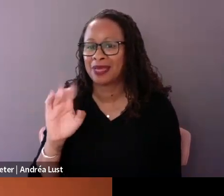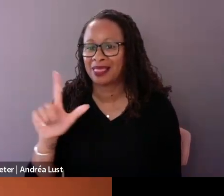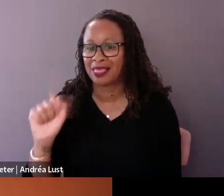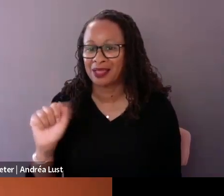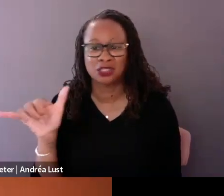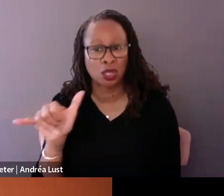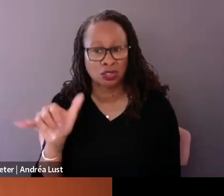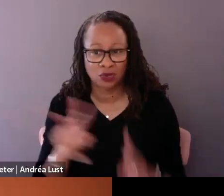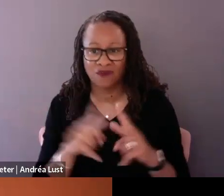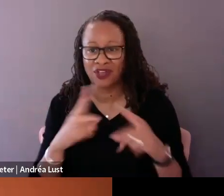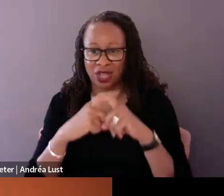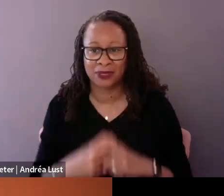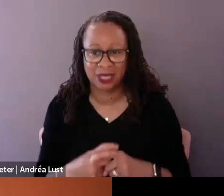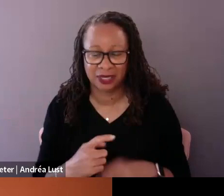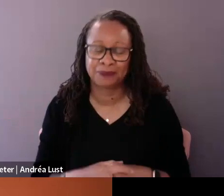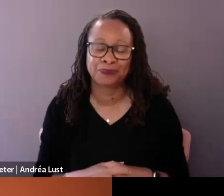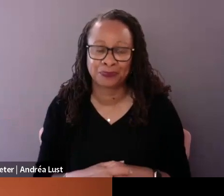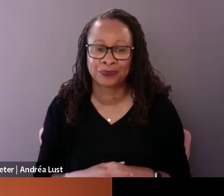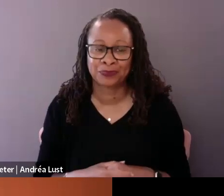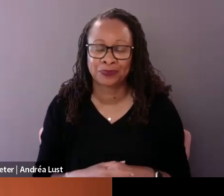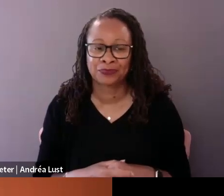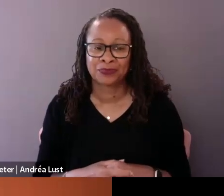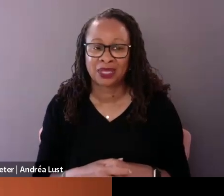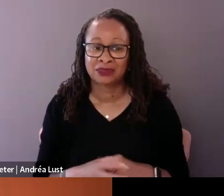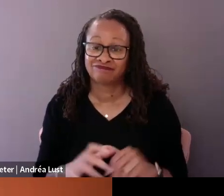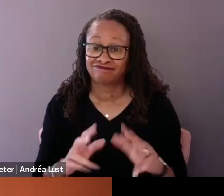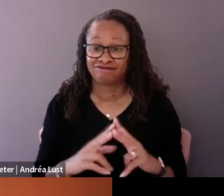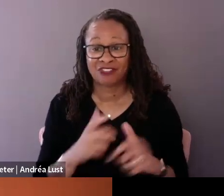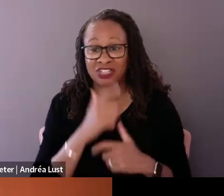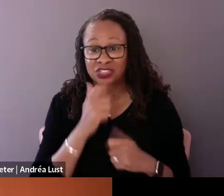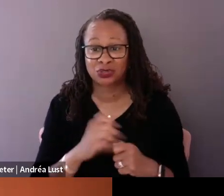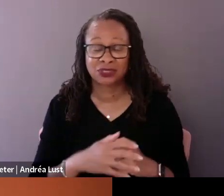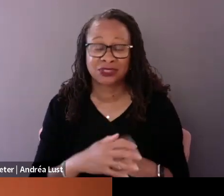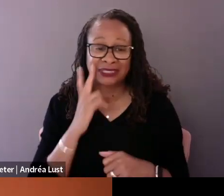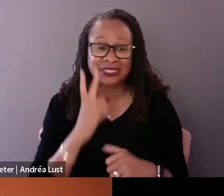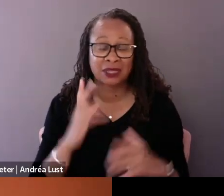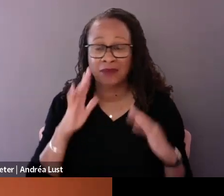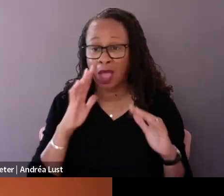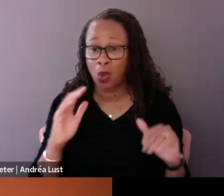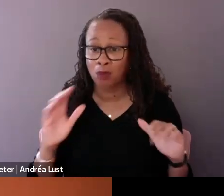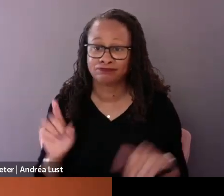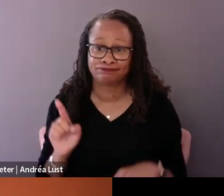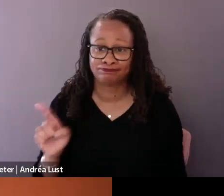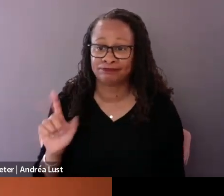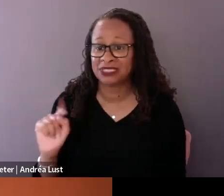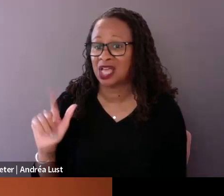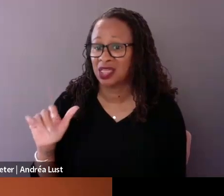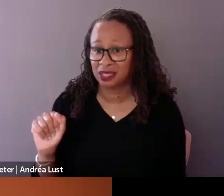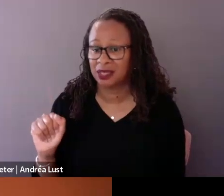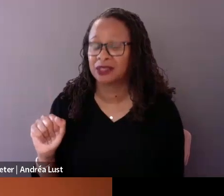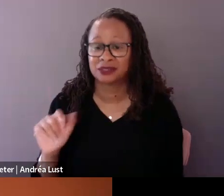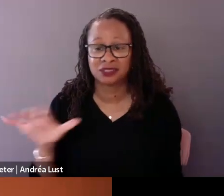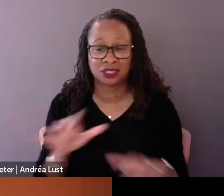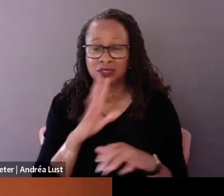So, you know, it would be interesting, and we'll see. I hope that she does talk about it publicly